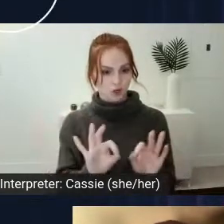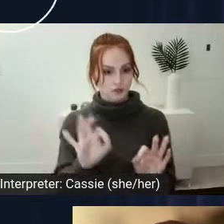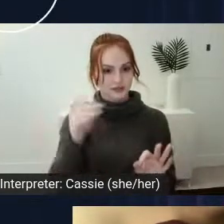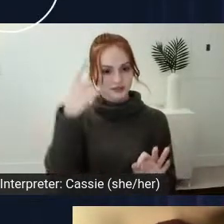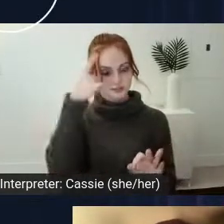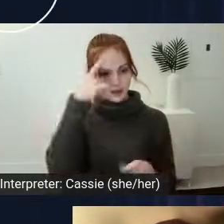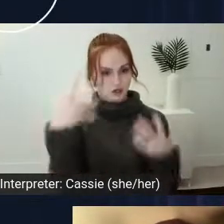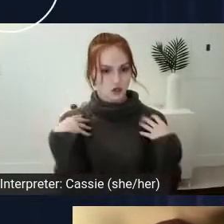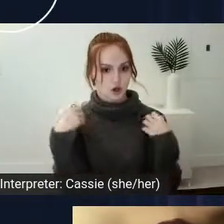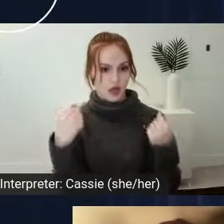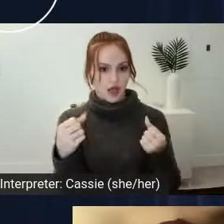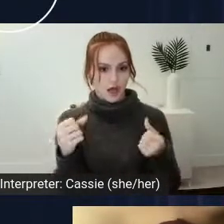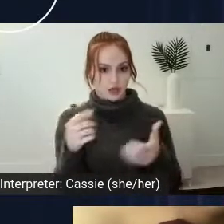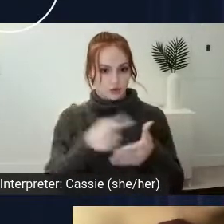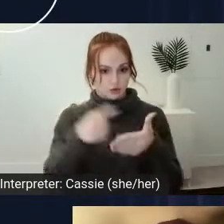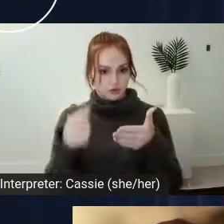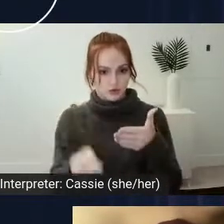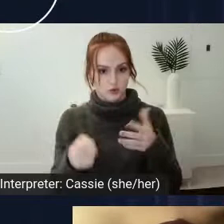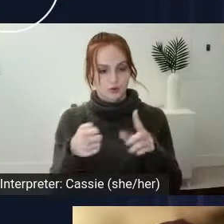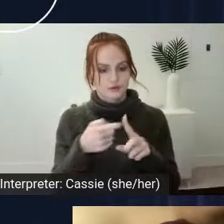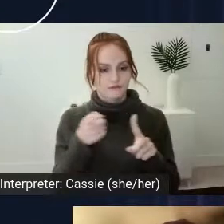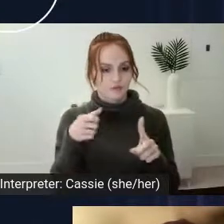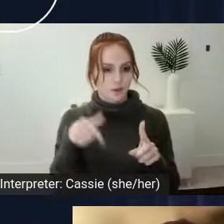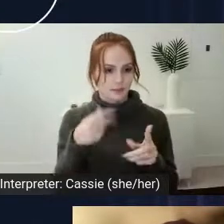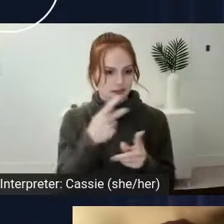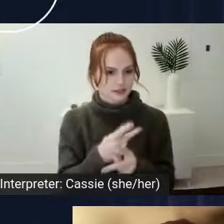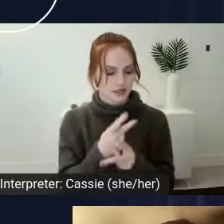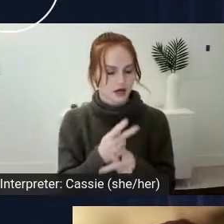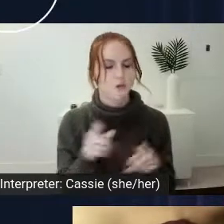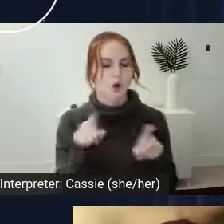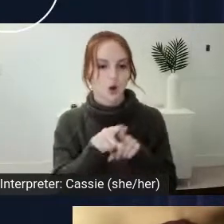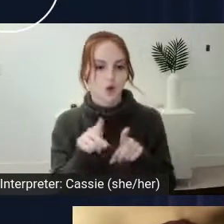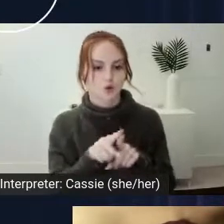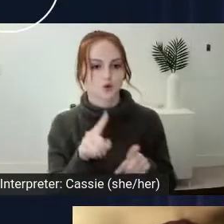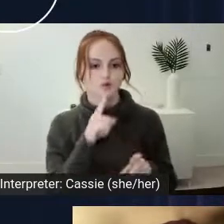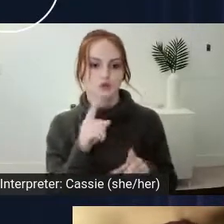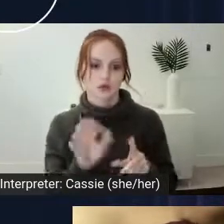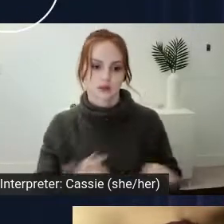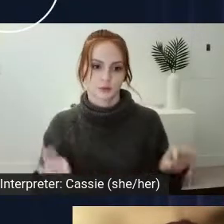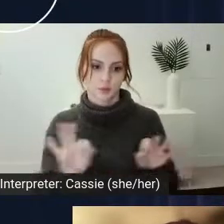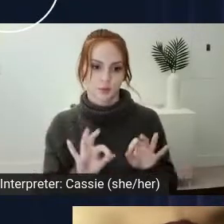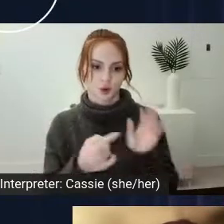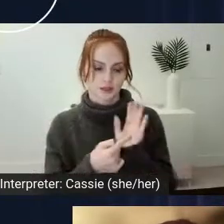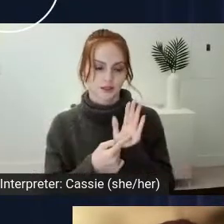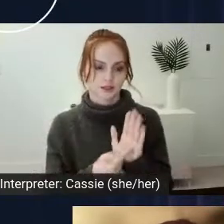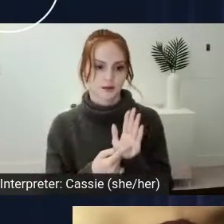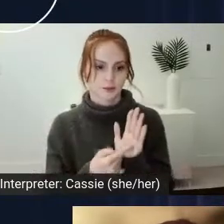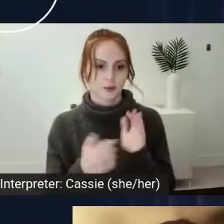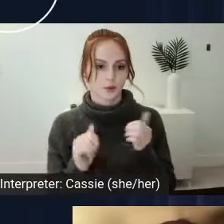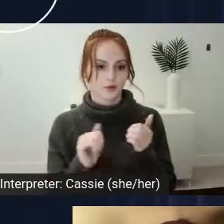implications of this care. But I also think it's a really tangible example of how